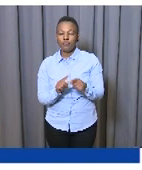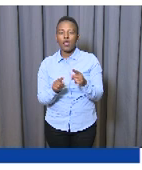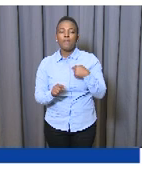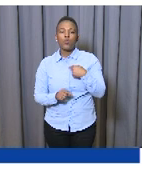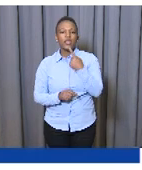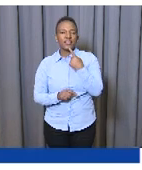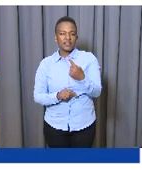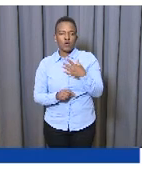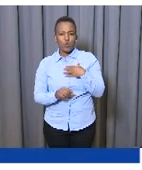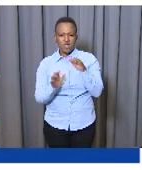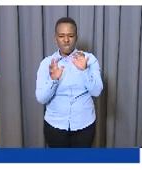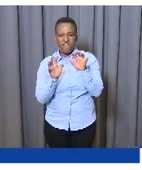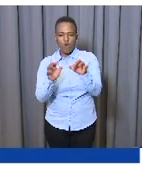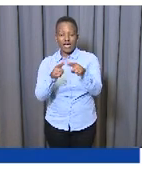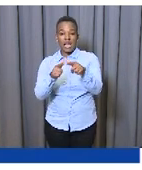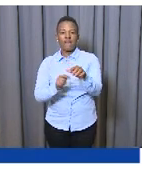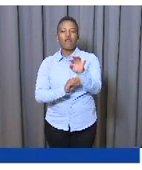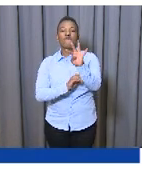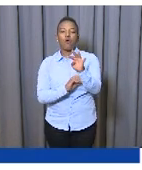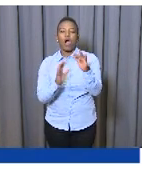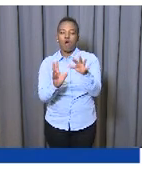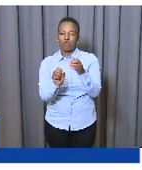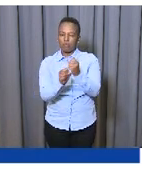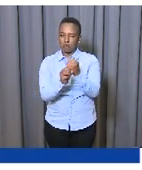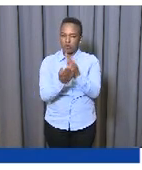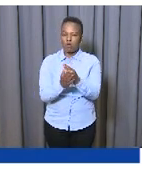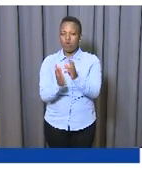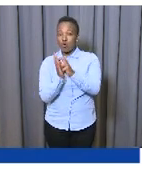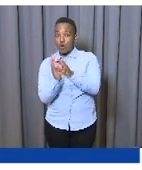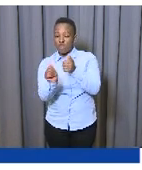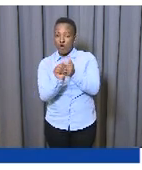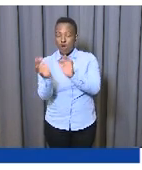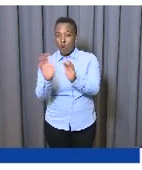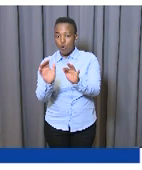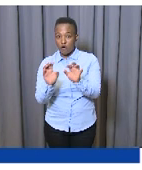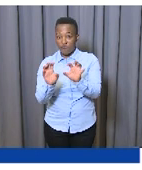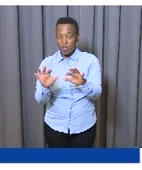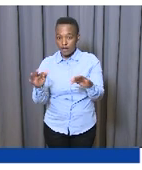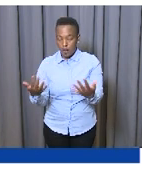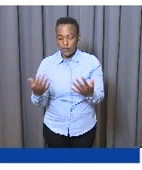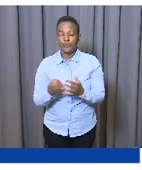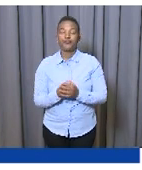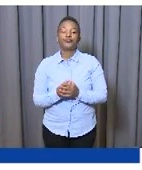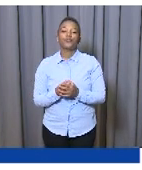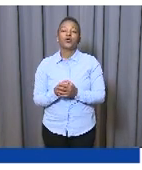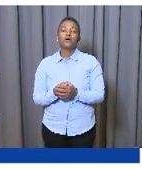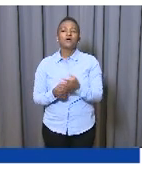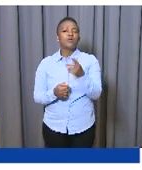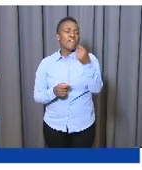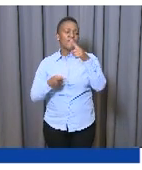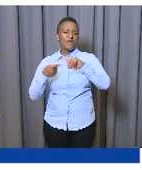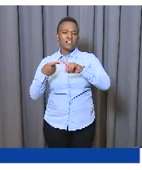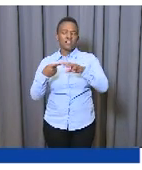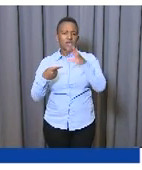to enforce level 4 now. So we are focusing on level 4 in Gauteng. Firstly, remember what we shared with